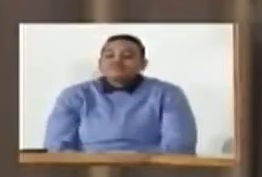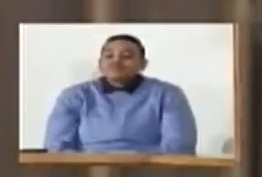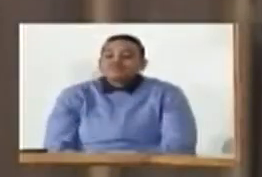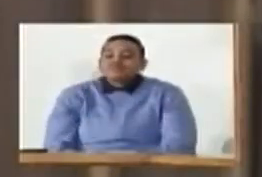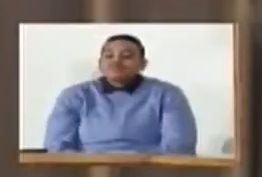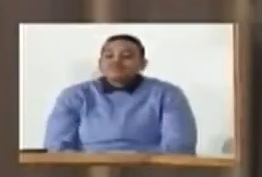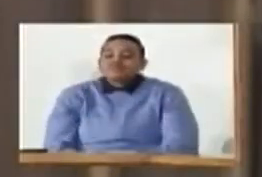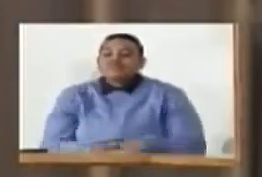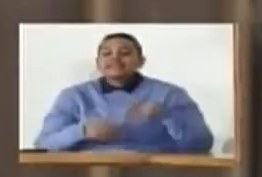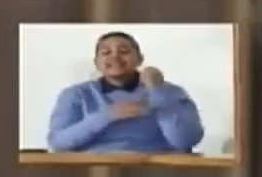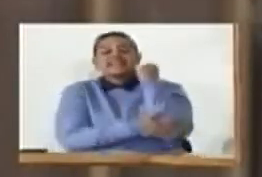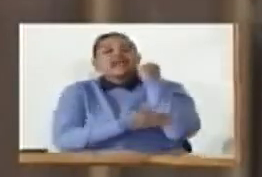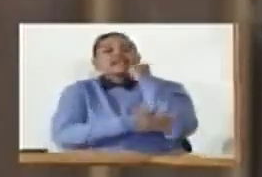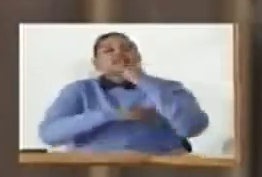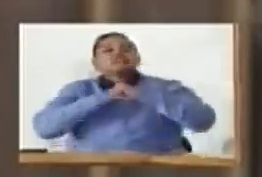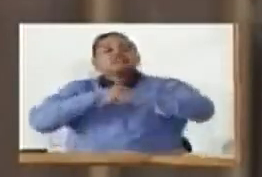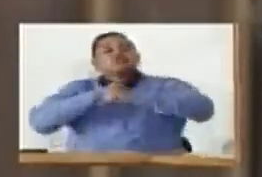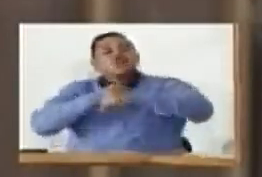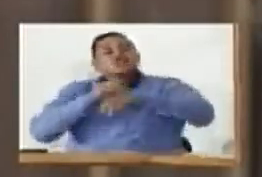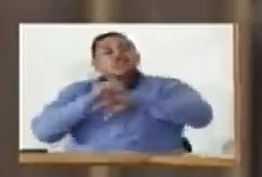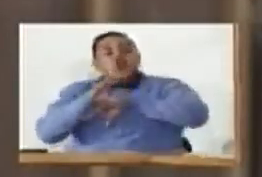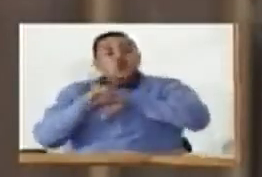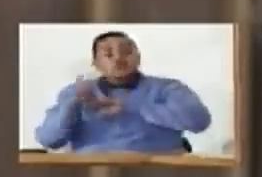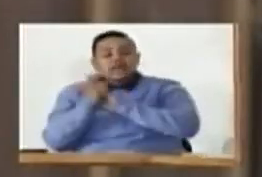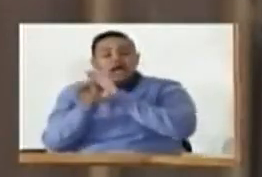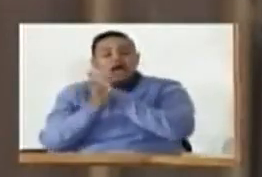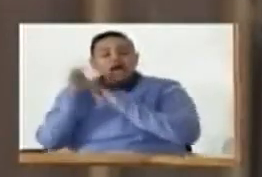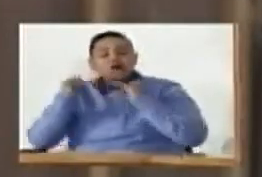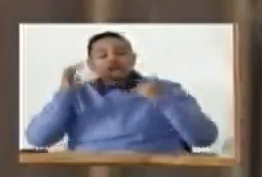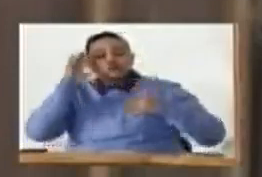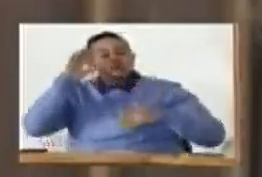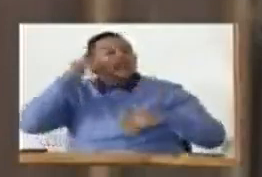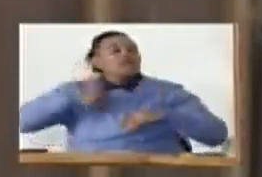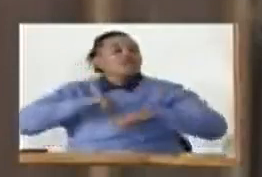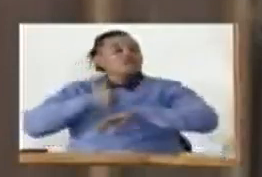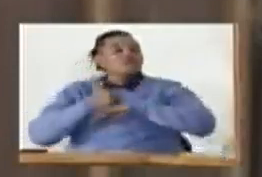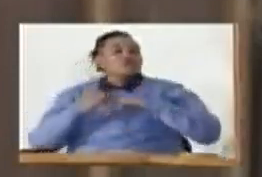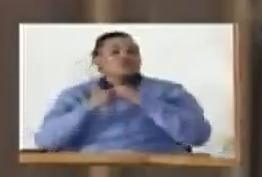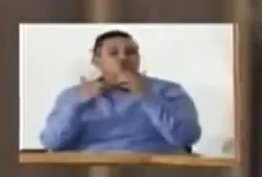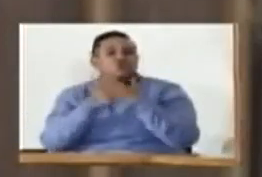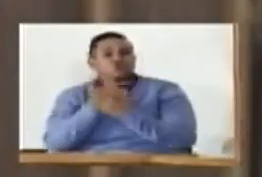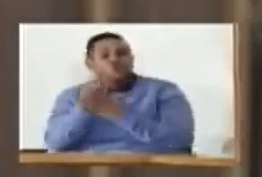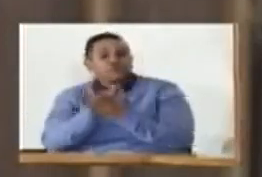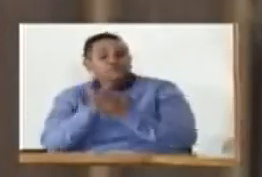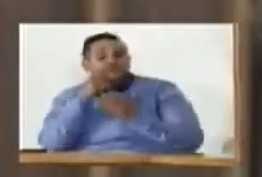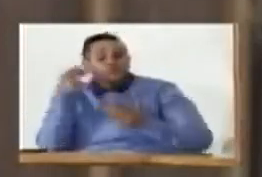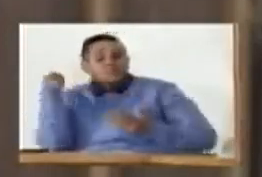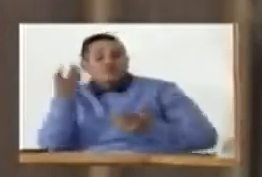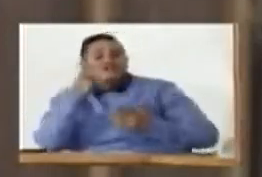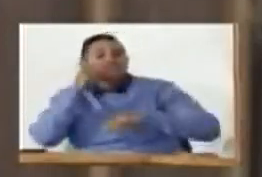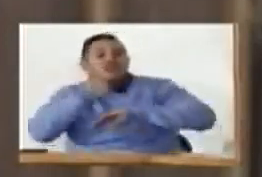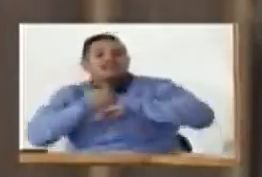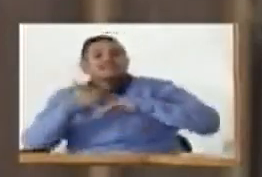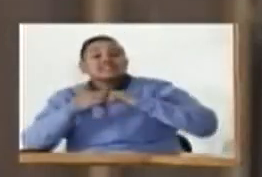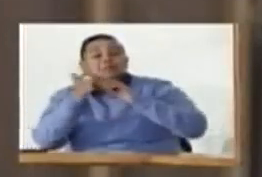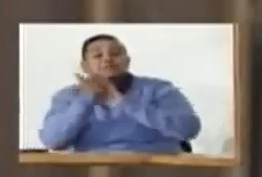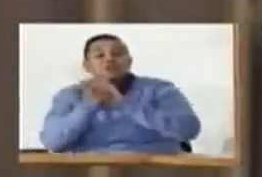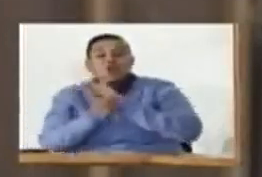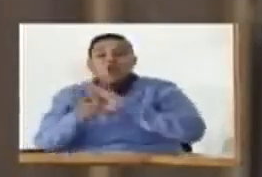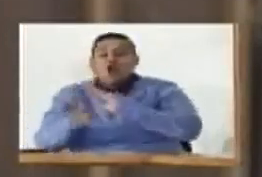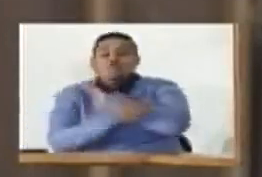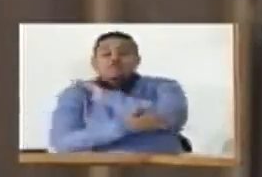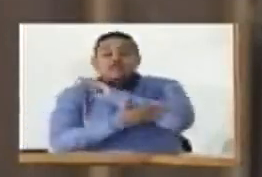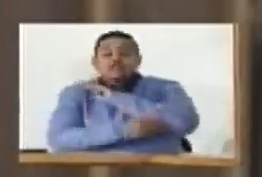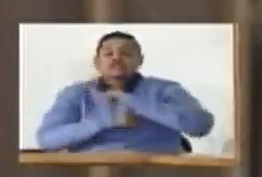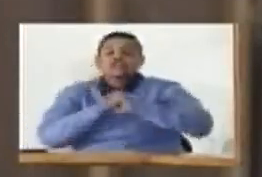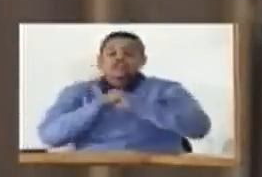The National Security Council Act, which will introduce legislation to provide for the establishment in law of the National